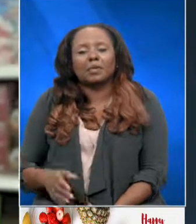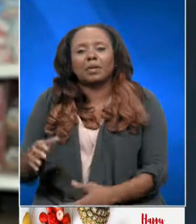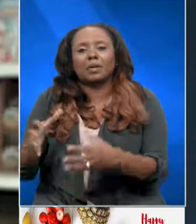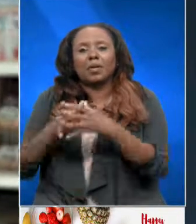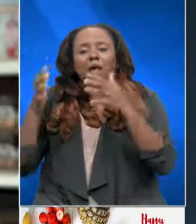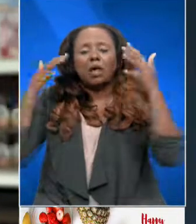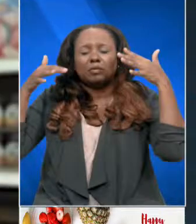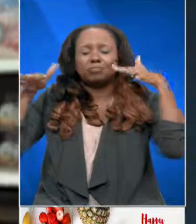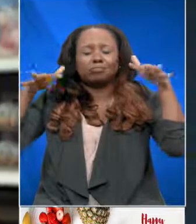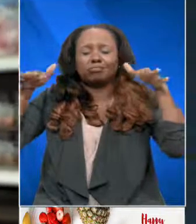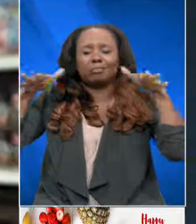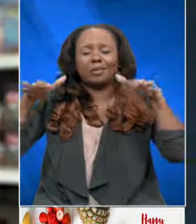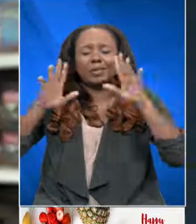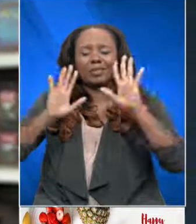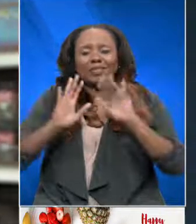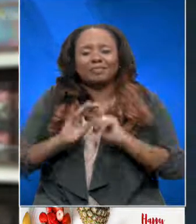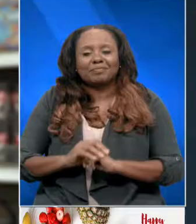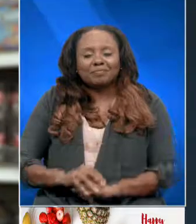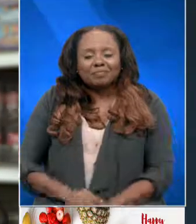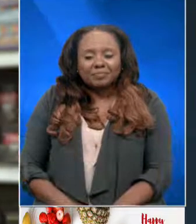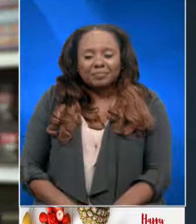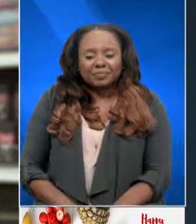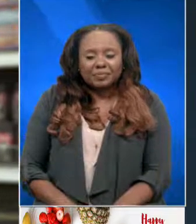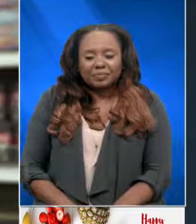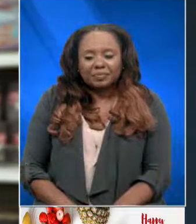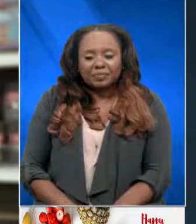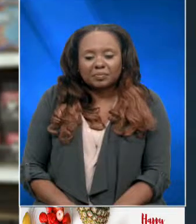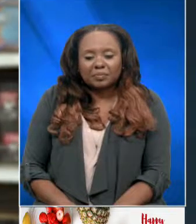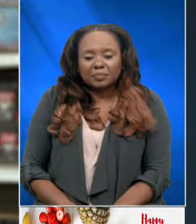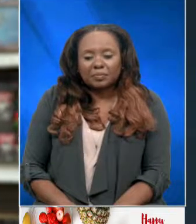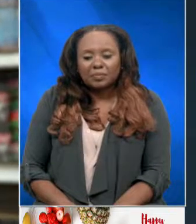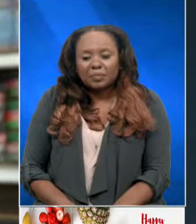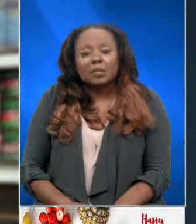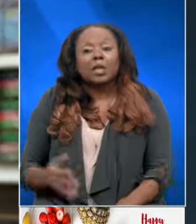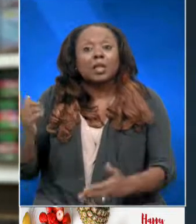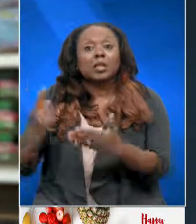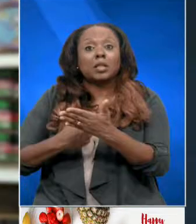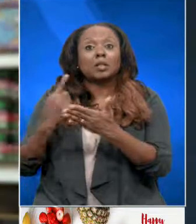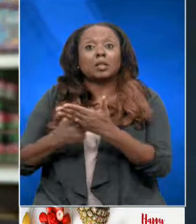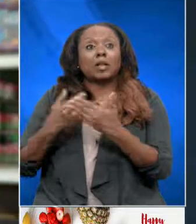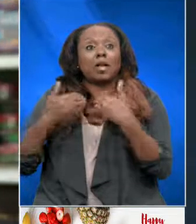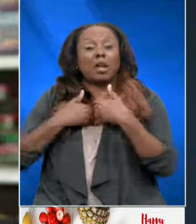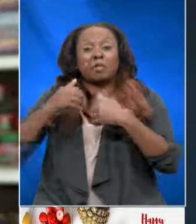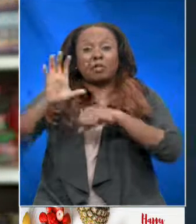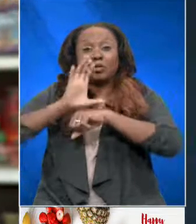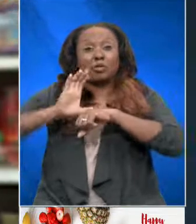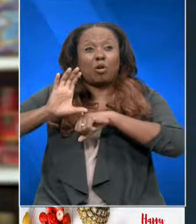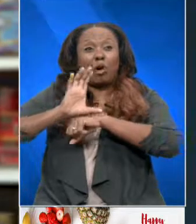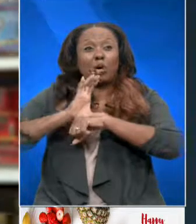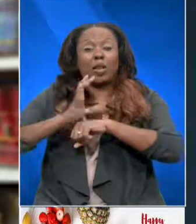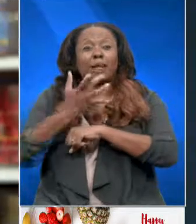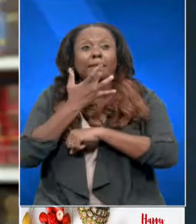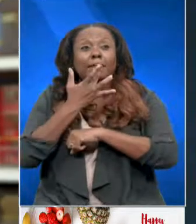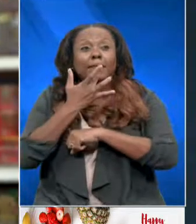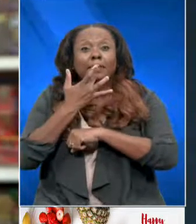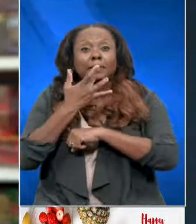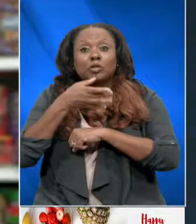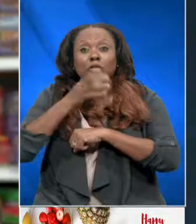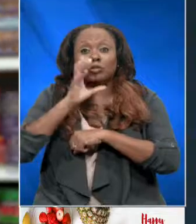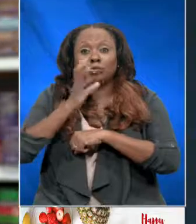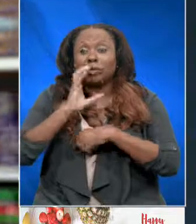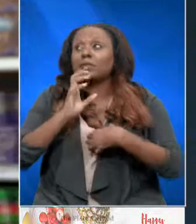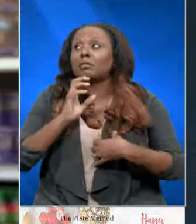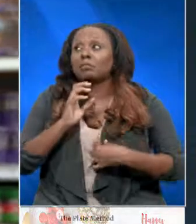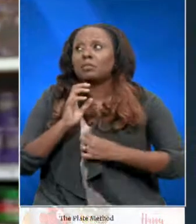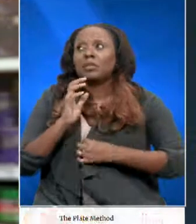and sugar to, but the chocolate flavored drinks tend to have in plenty added sugar. So yes,